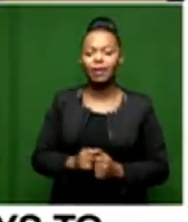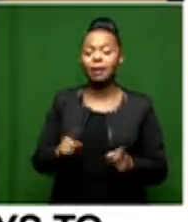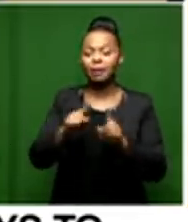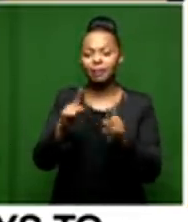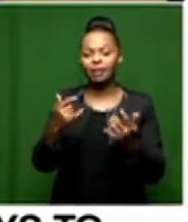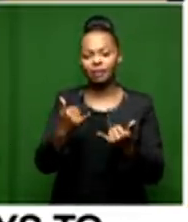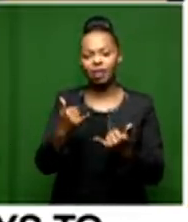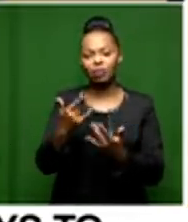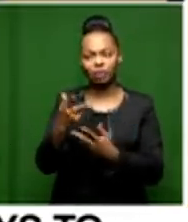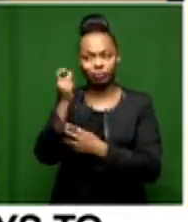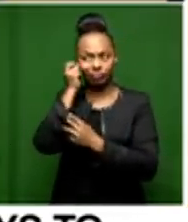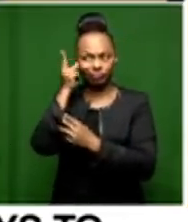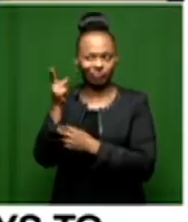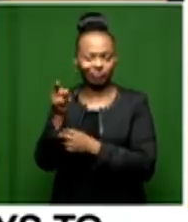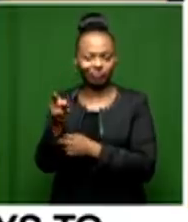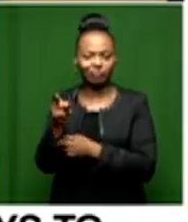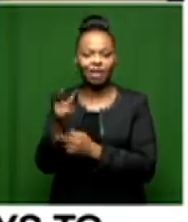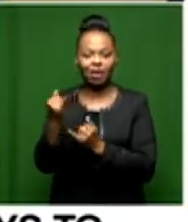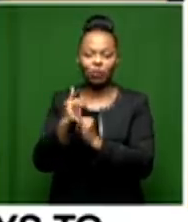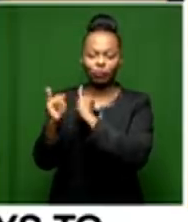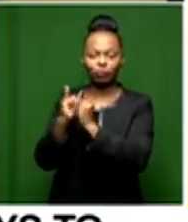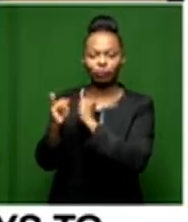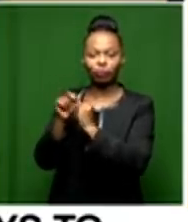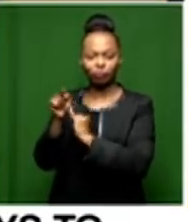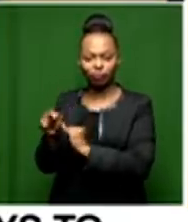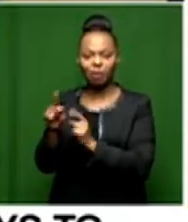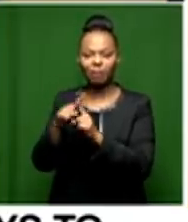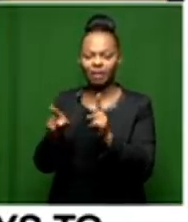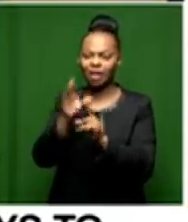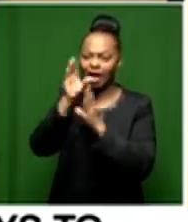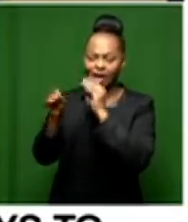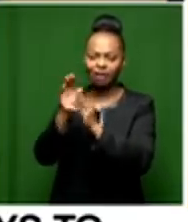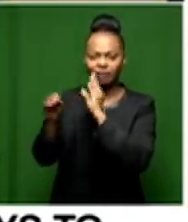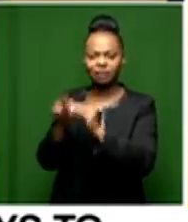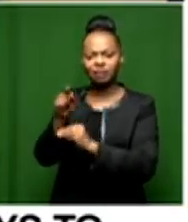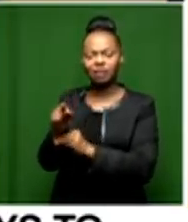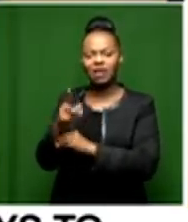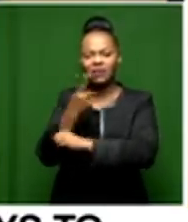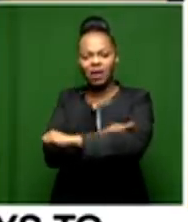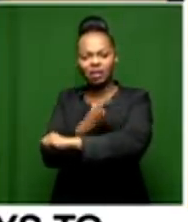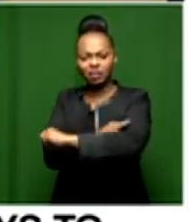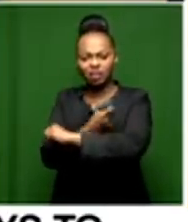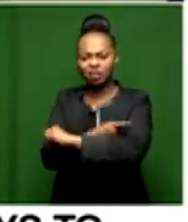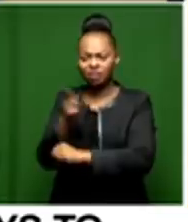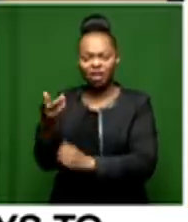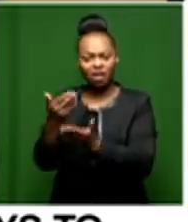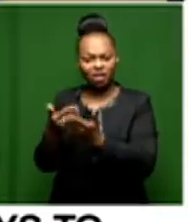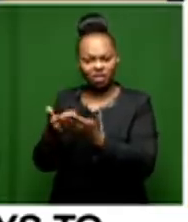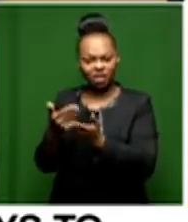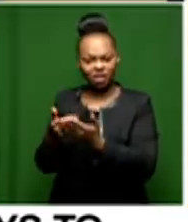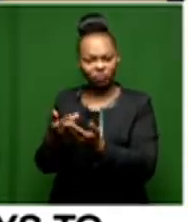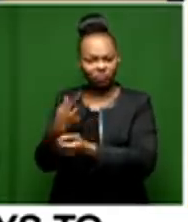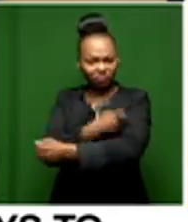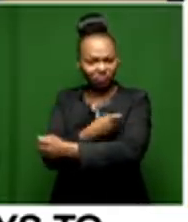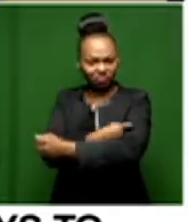pick your brain while I've got you here, but I suppose it's just asking opinions in terms of a vaccine. Would you go for it? Would you? There are a lot of people worried